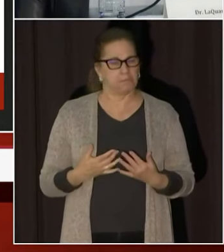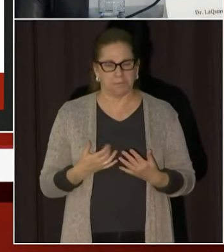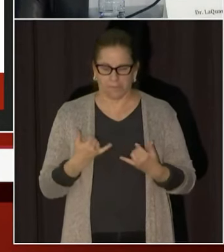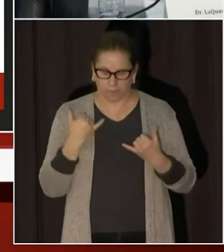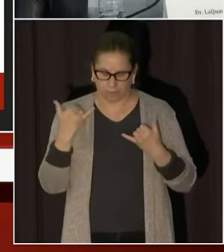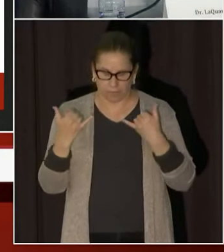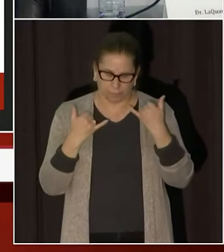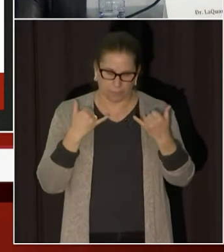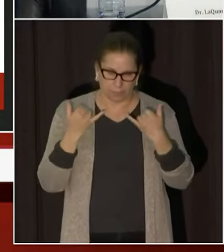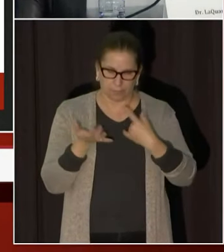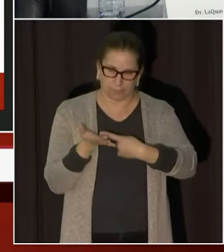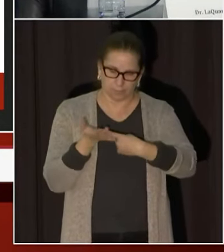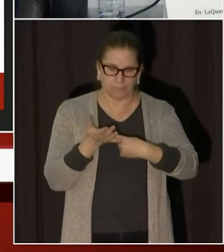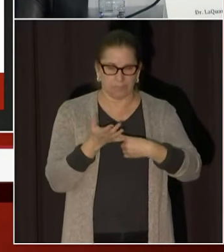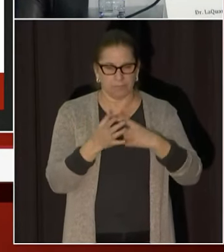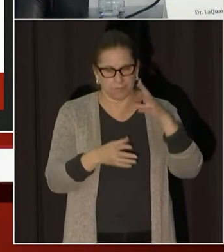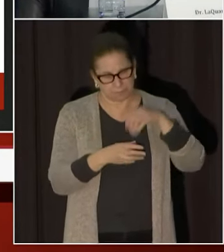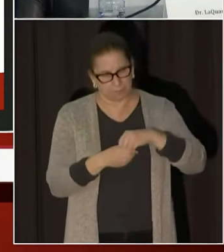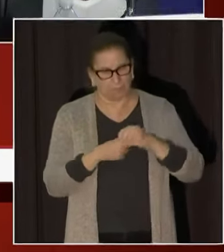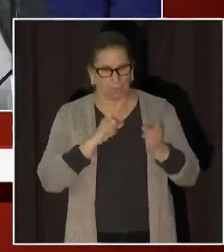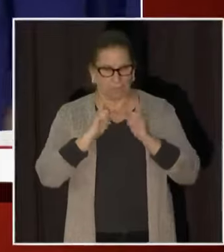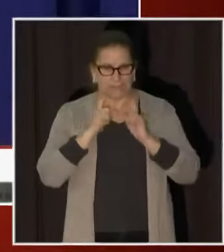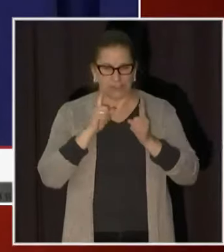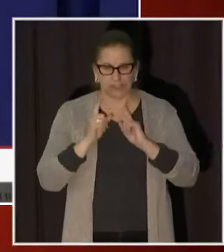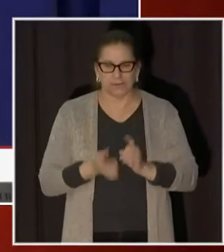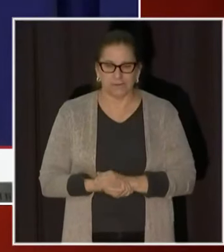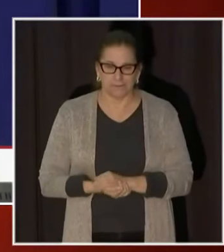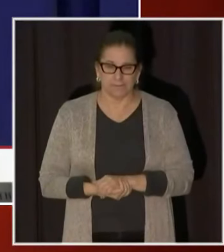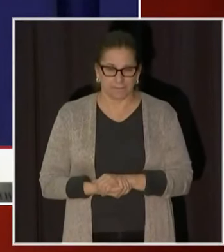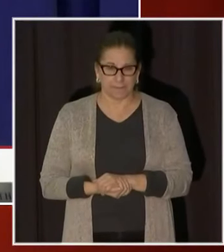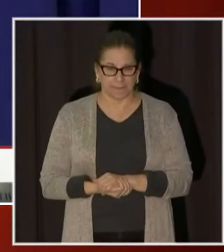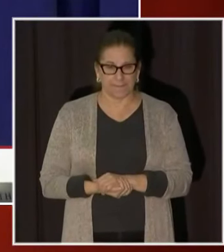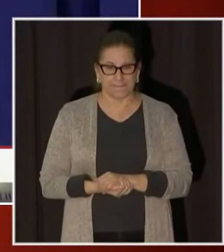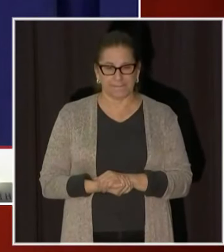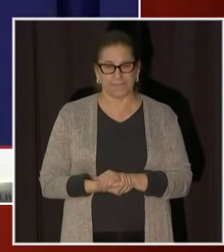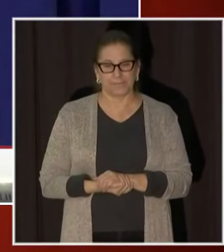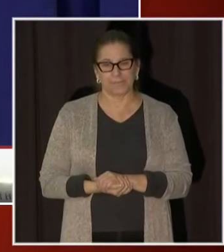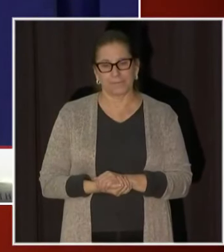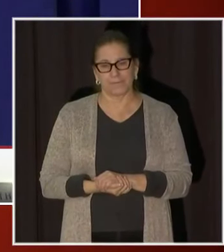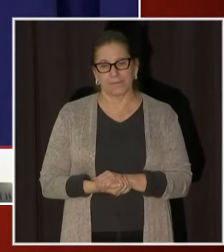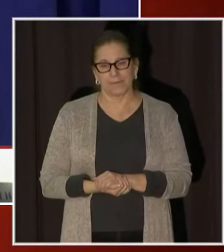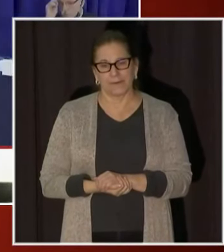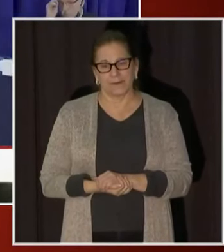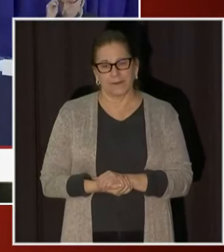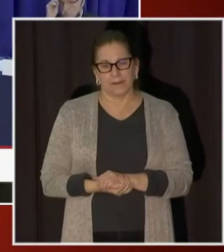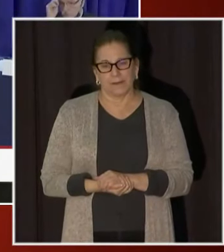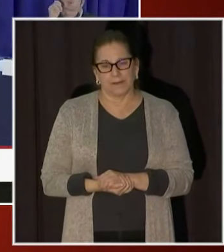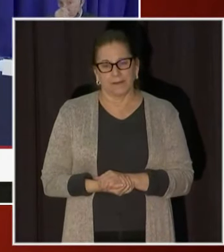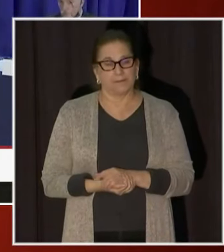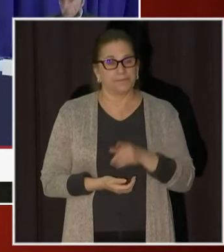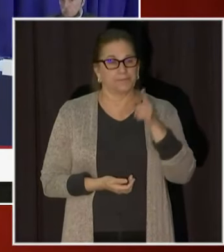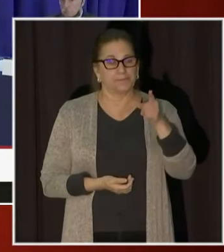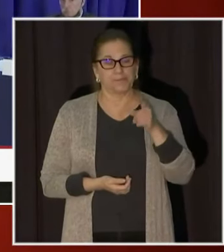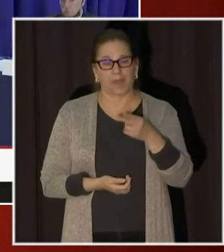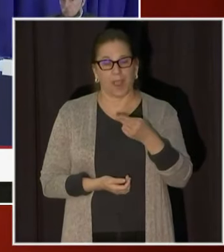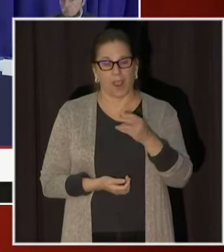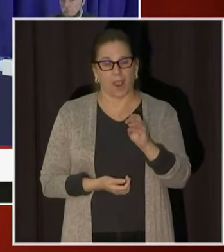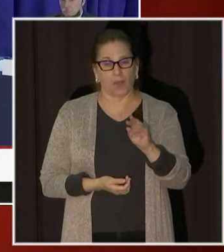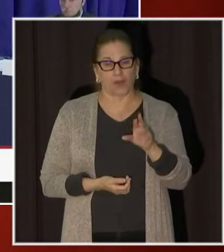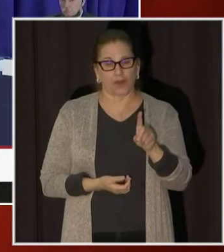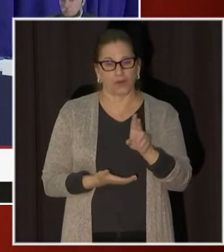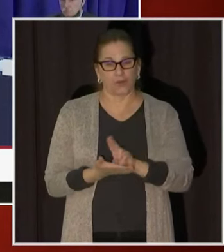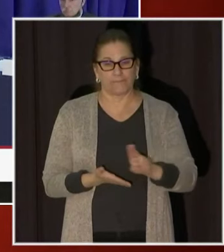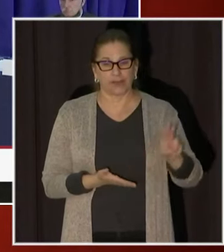Thank you. And we would also like to note that Howard University Hospital is standing up another